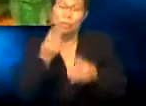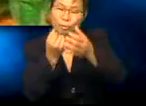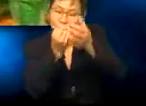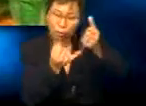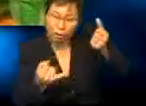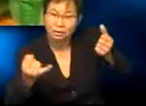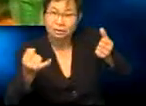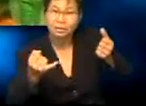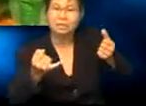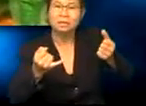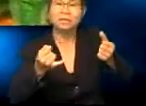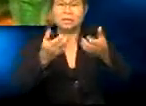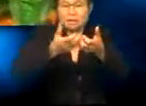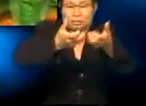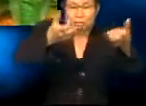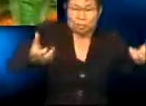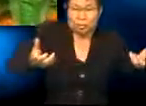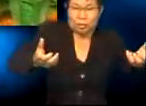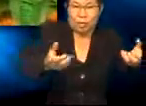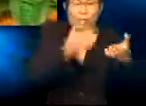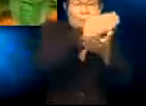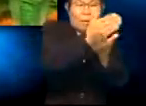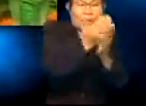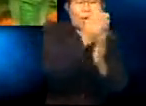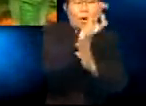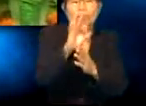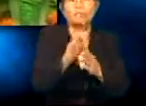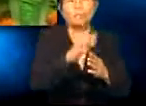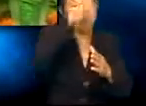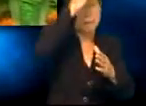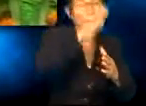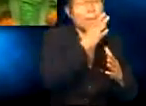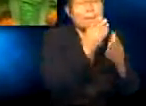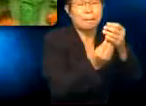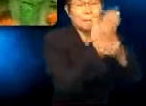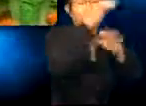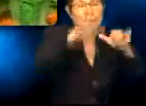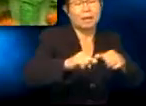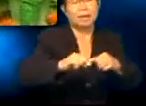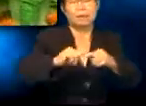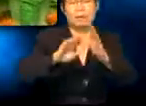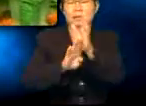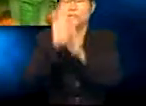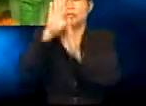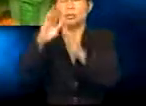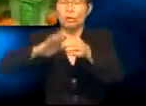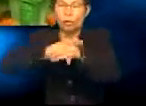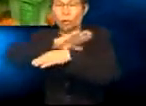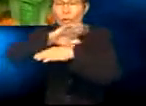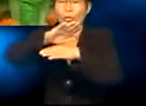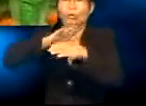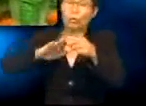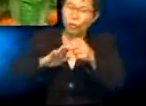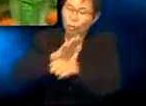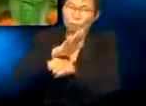Vegetative reproduction is the separation of a part of the parent plant which can develop into a completely